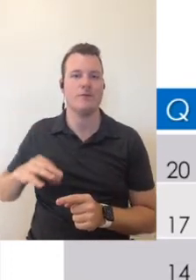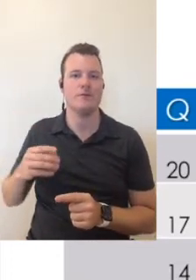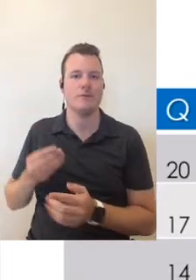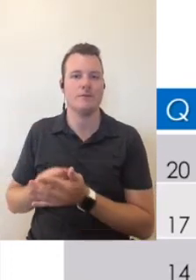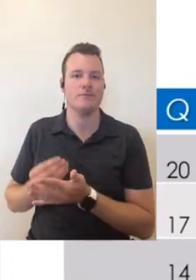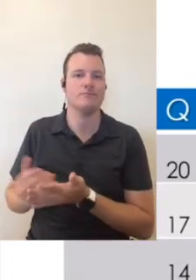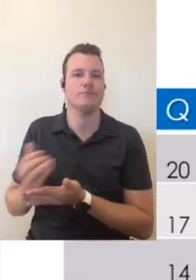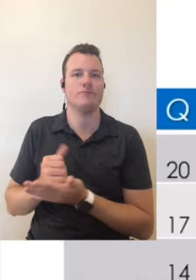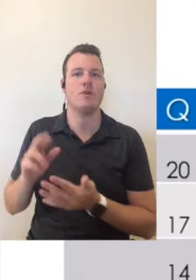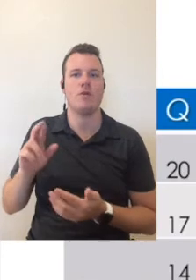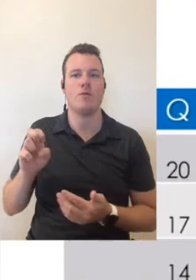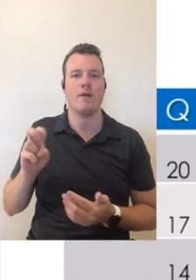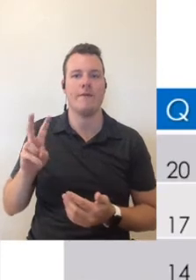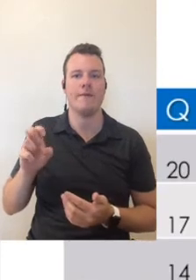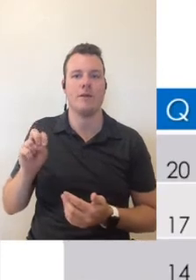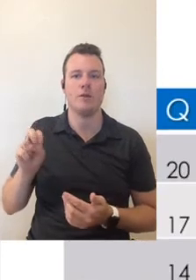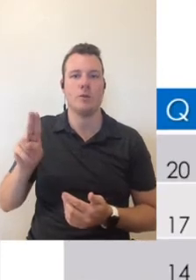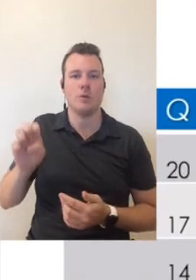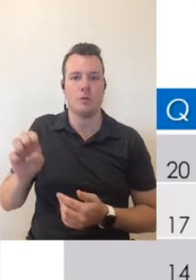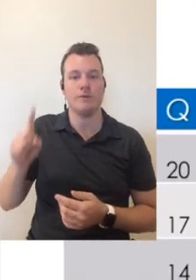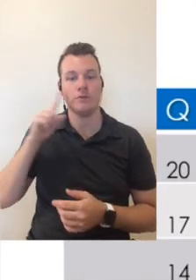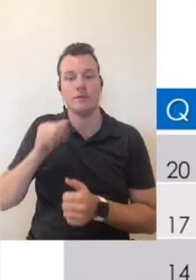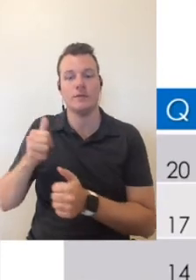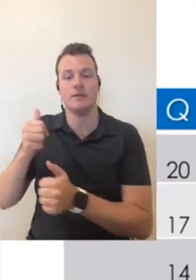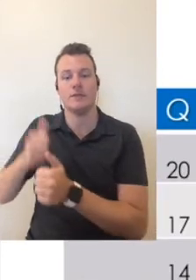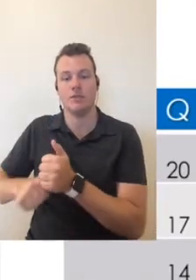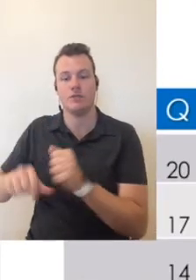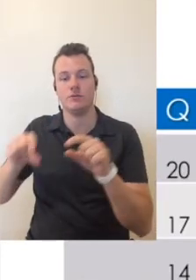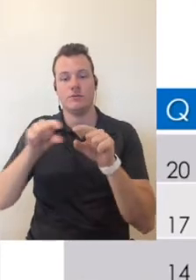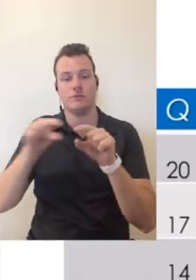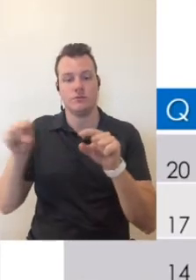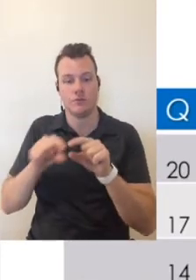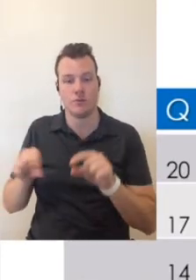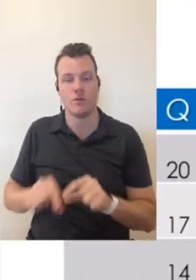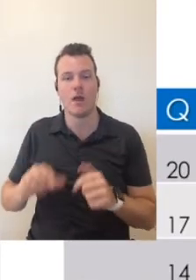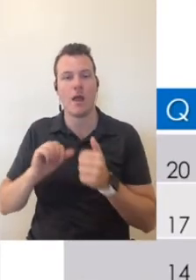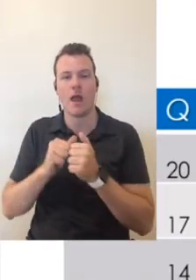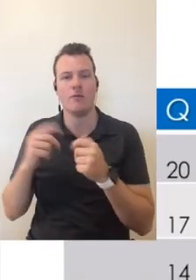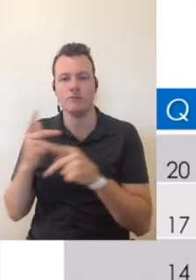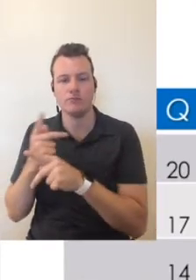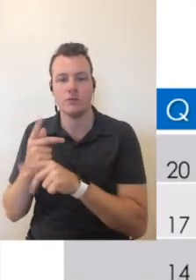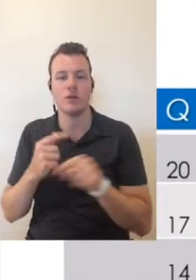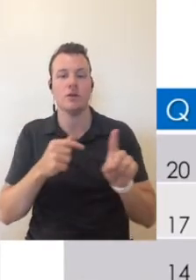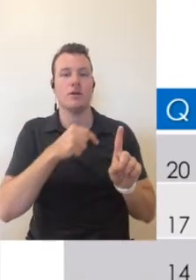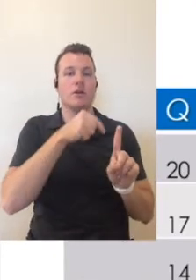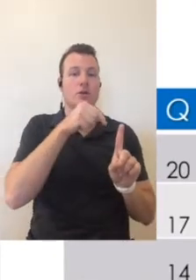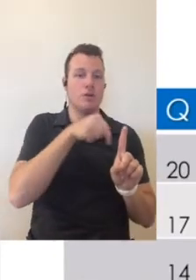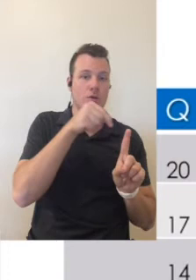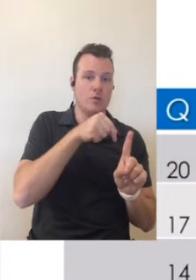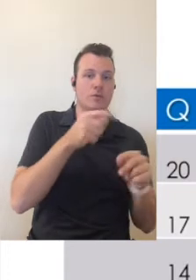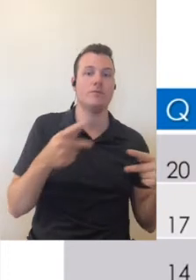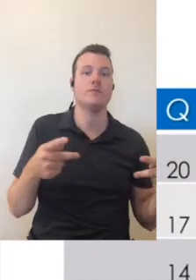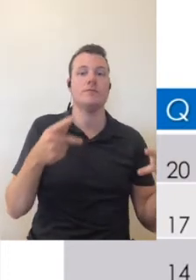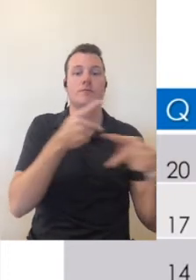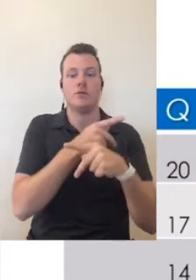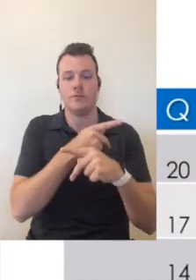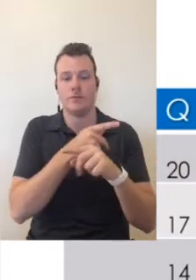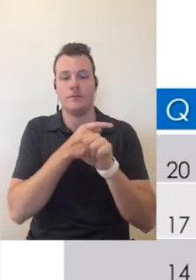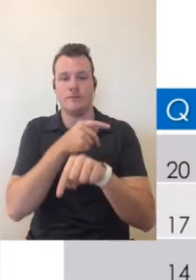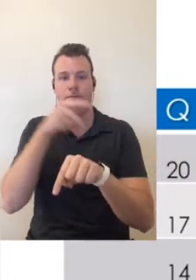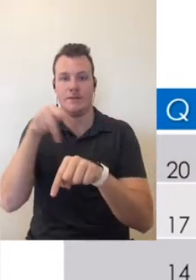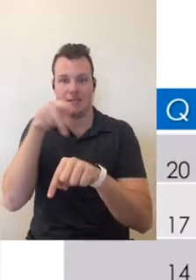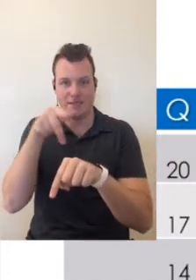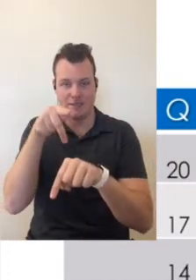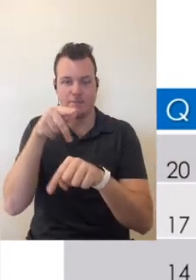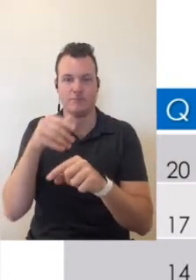revenue. And the way that we calculate the revenue for each row is we multiply the Q, or the